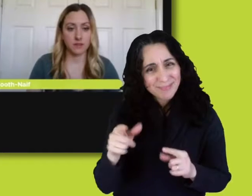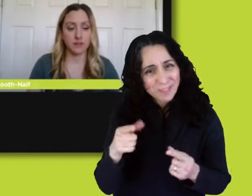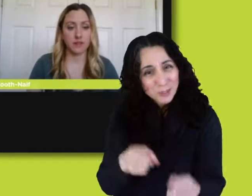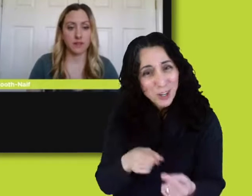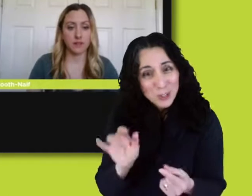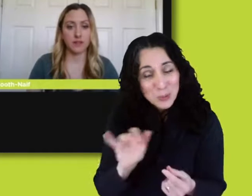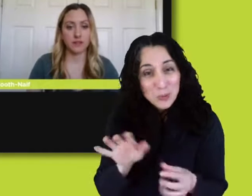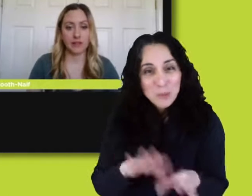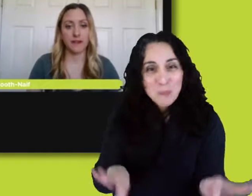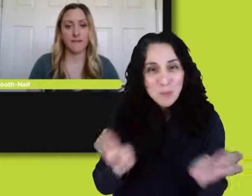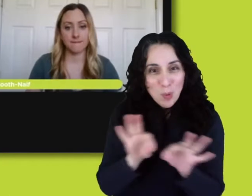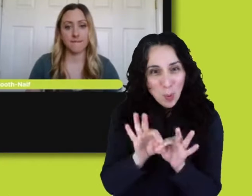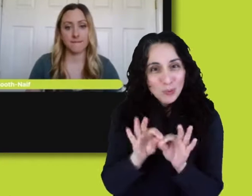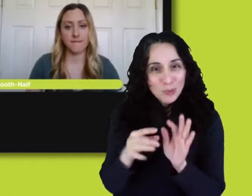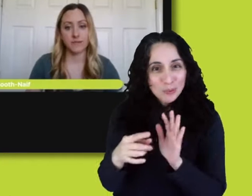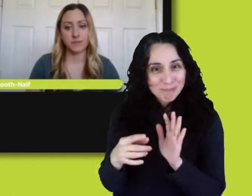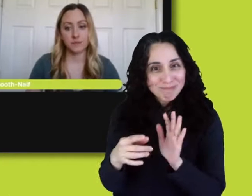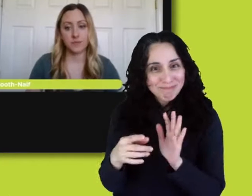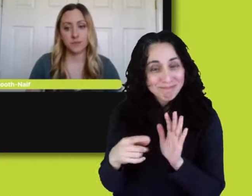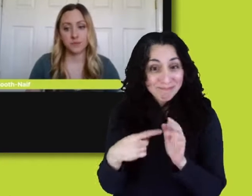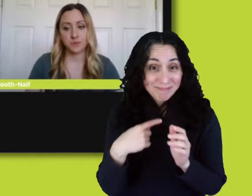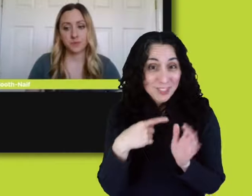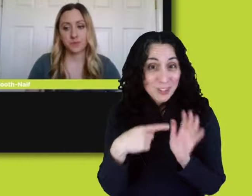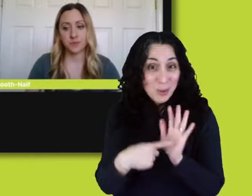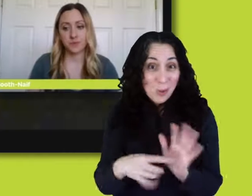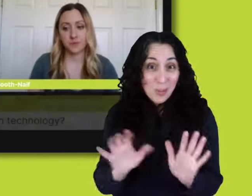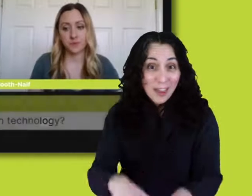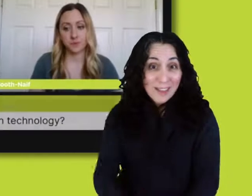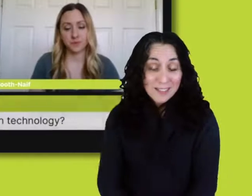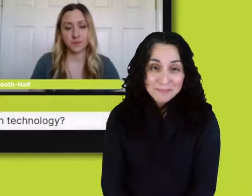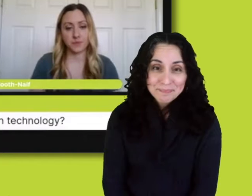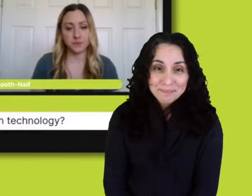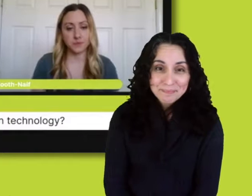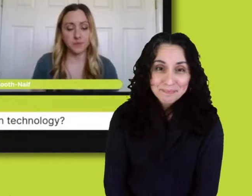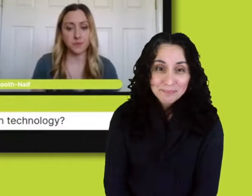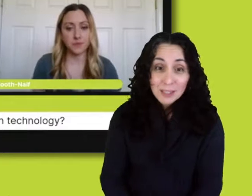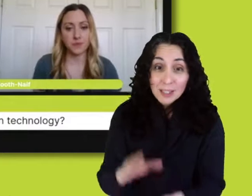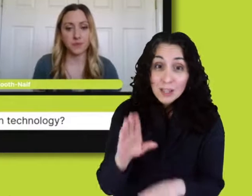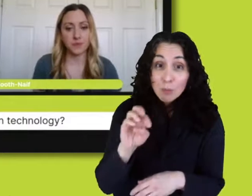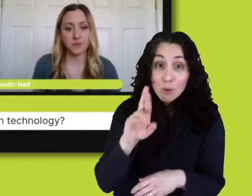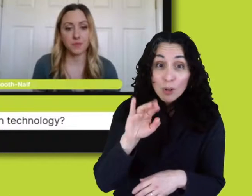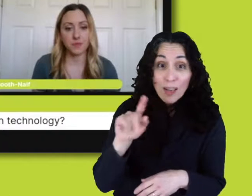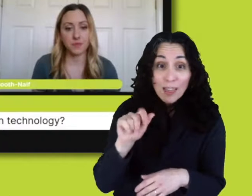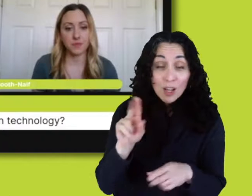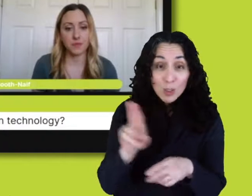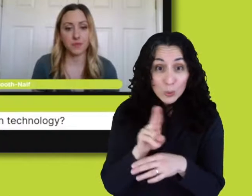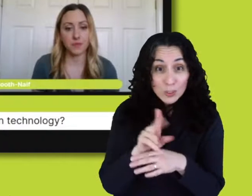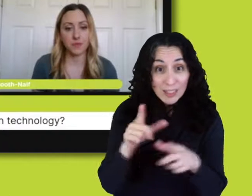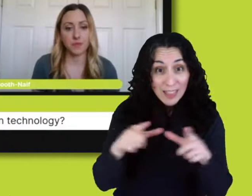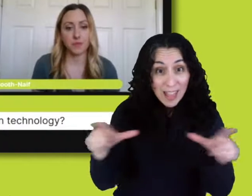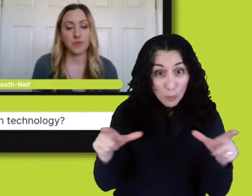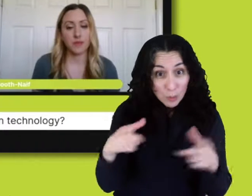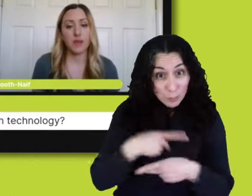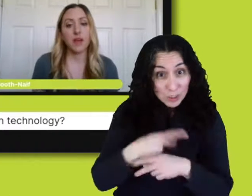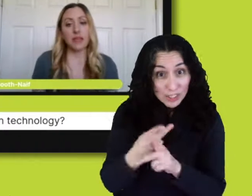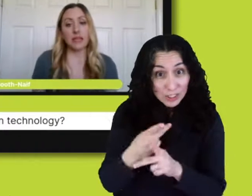to shine a light on that. Yeah. Does Briella use any language production